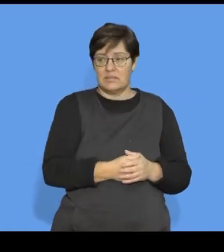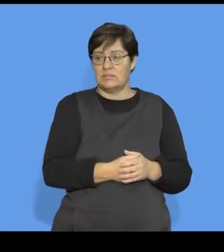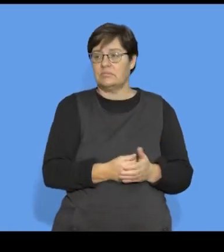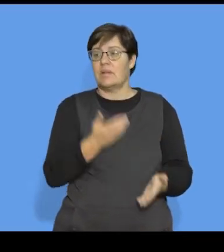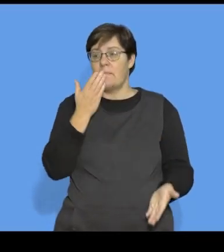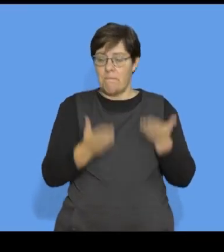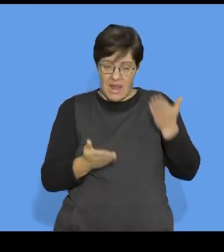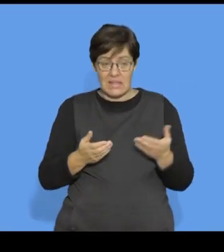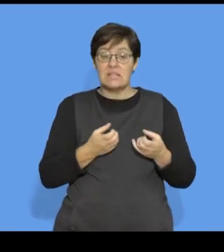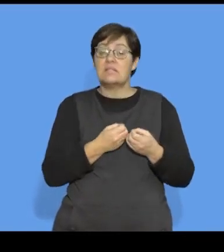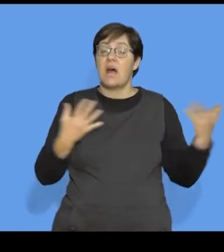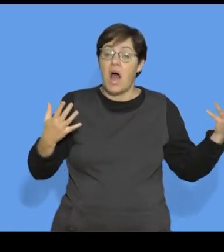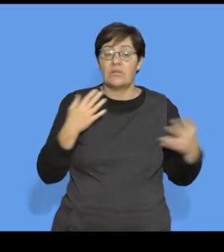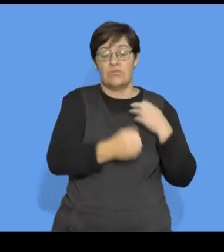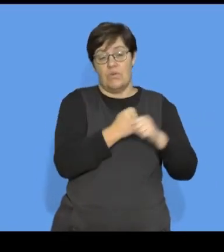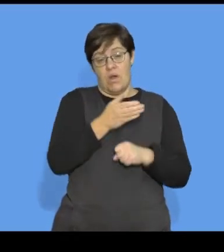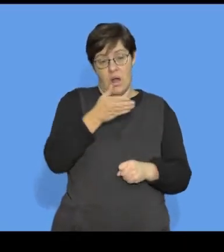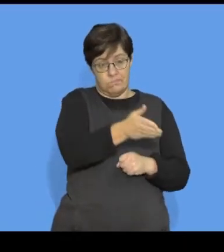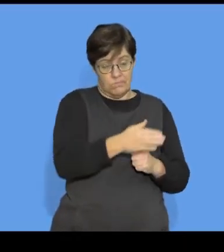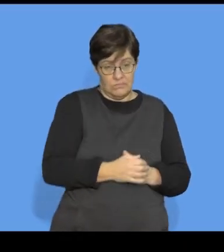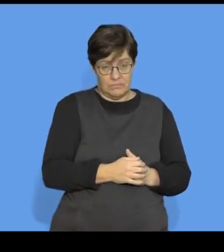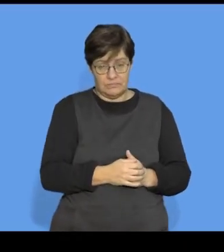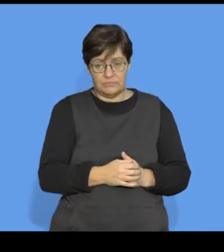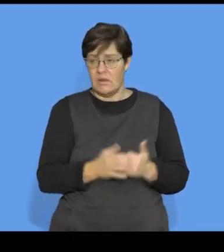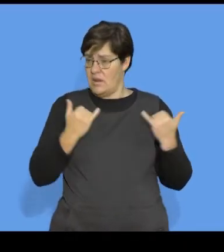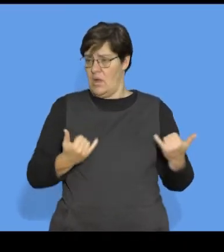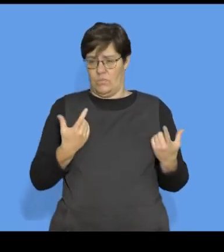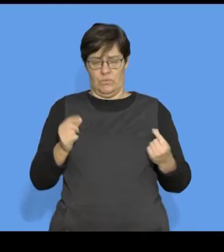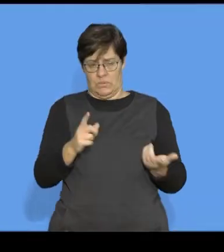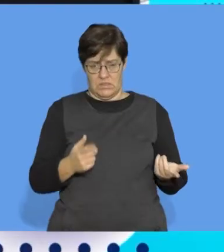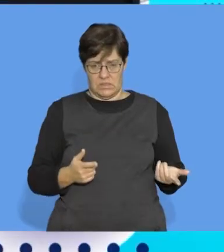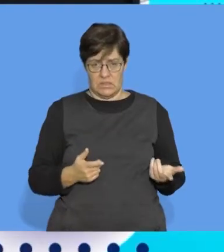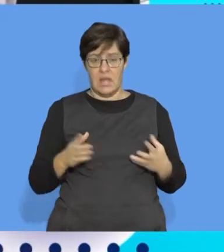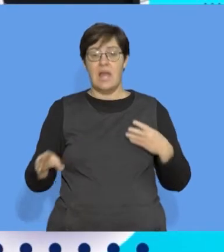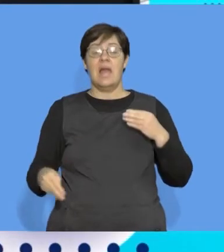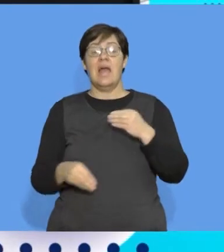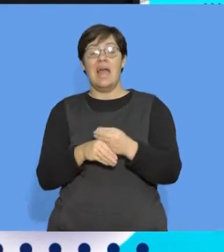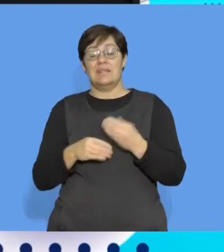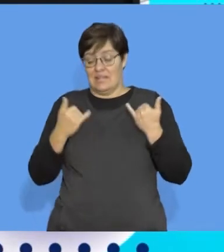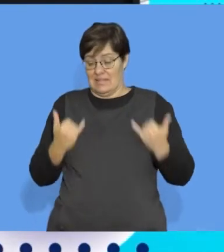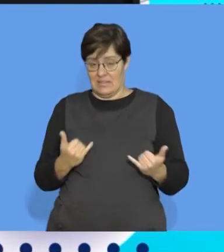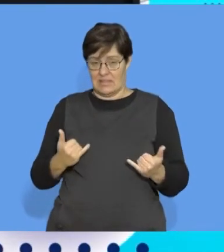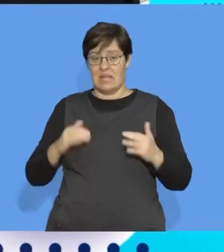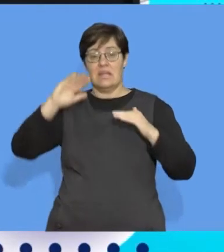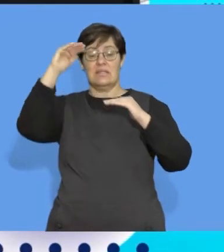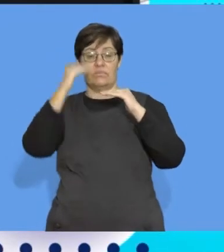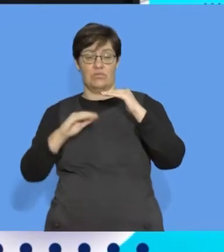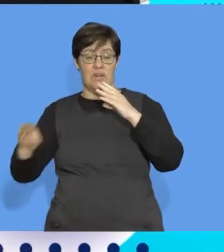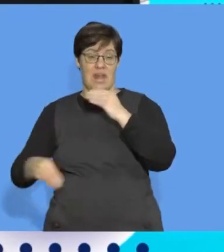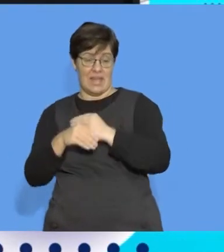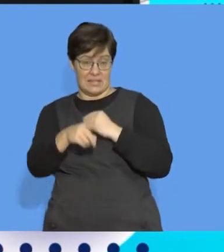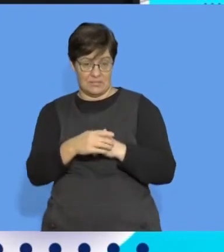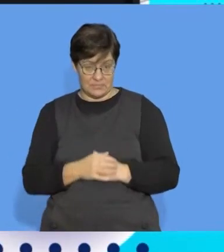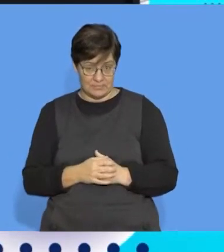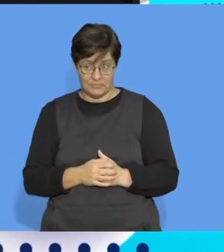off with the balance at the beginning of the year. Right, now what do? Add my current